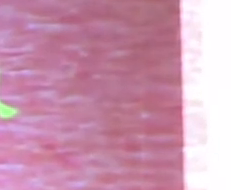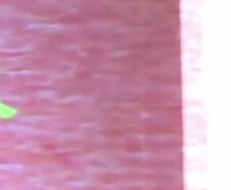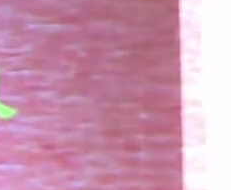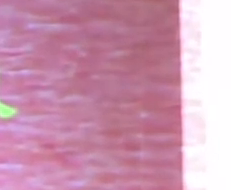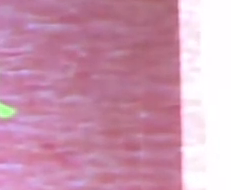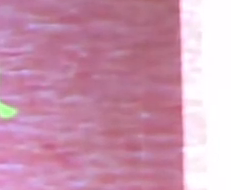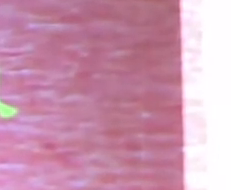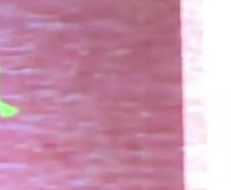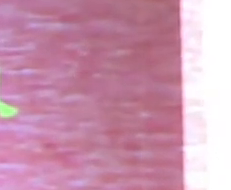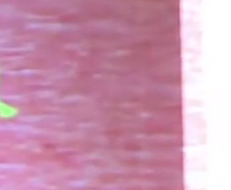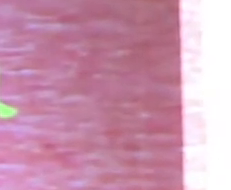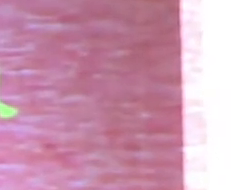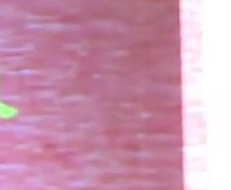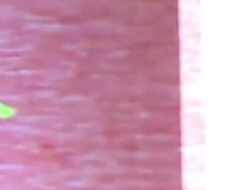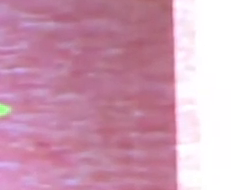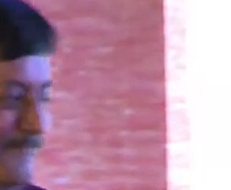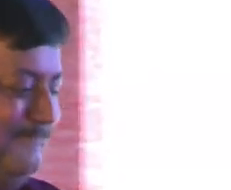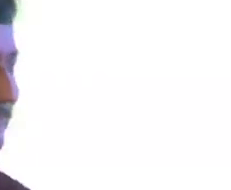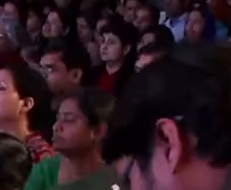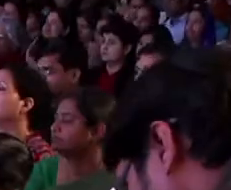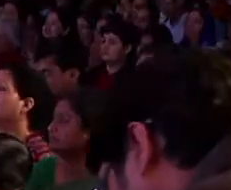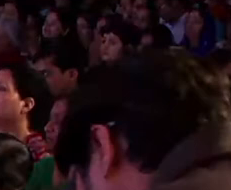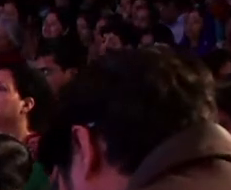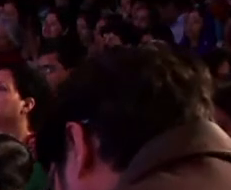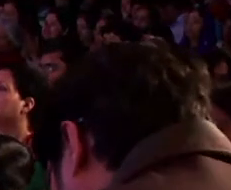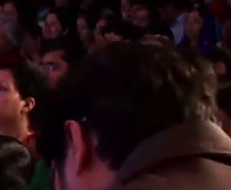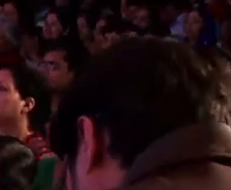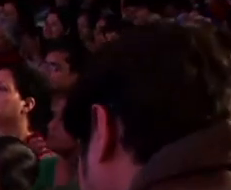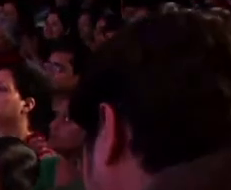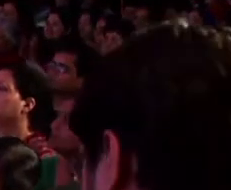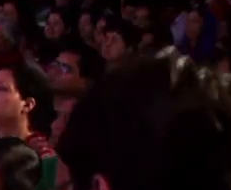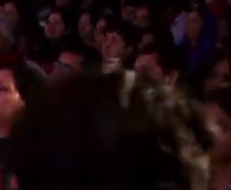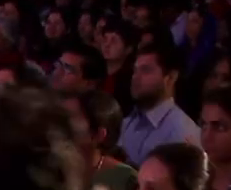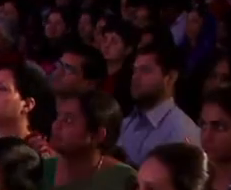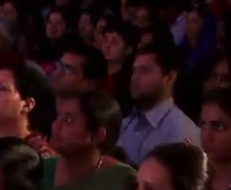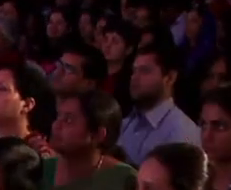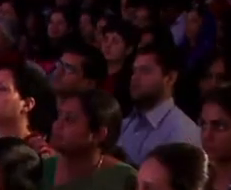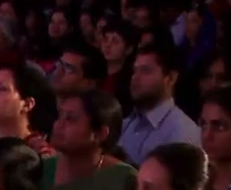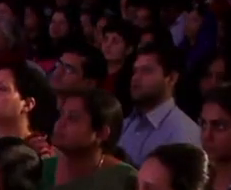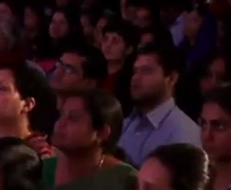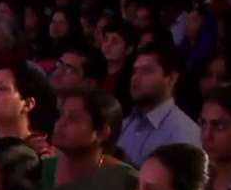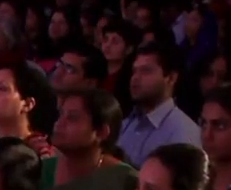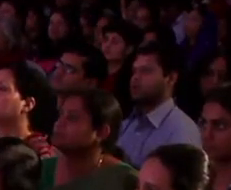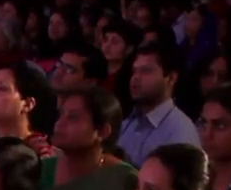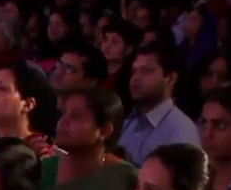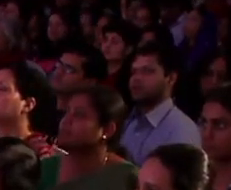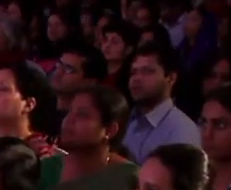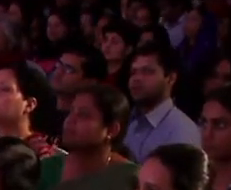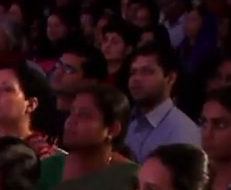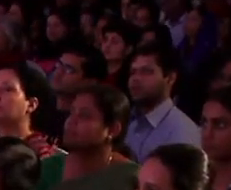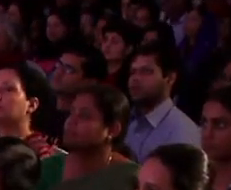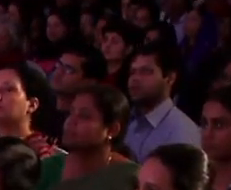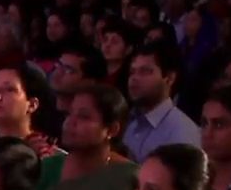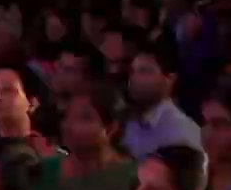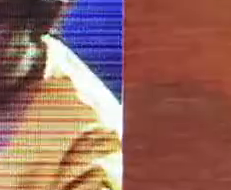understand the pulse of this sector. Thank you. Thanks. I would like to invite Mr. Pranesh Nagri to please